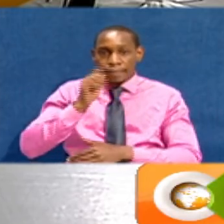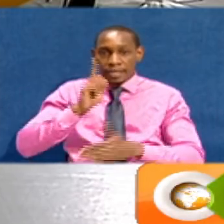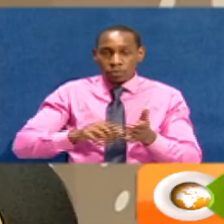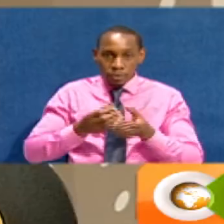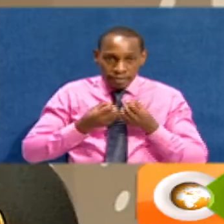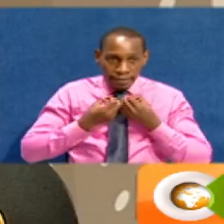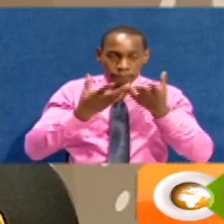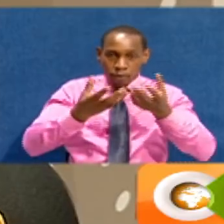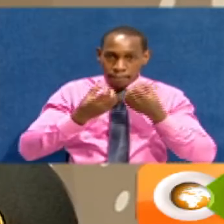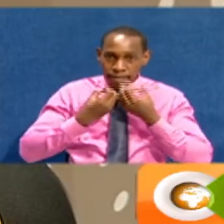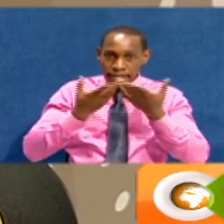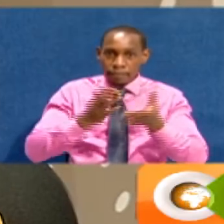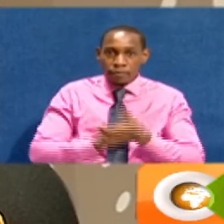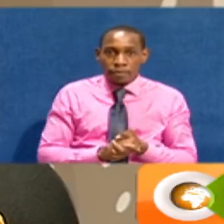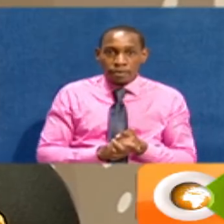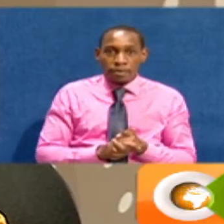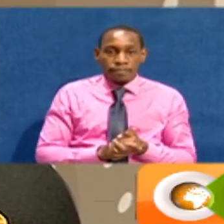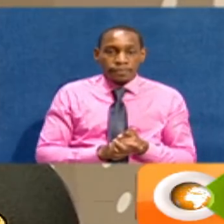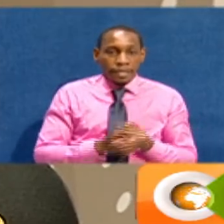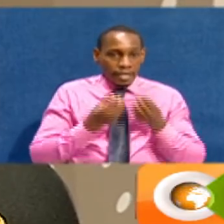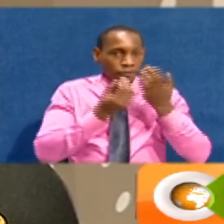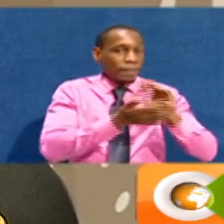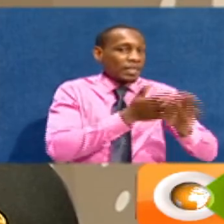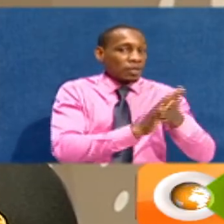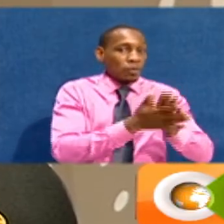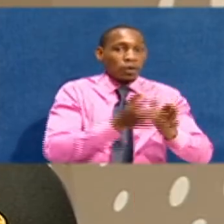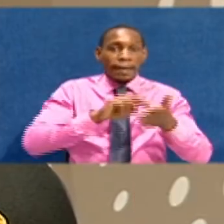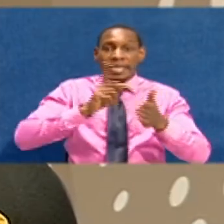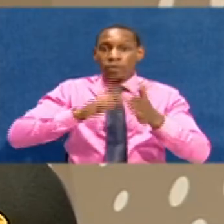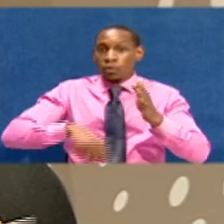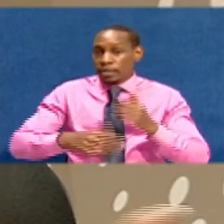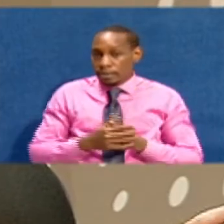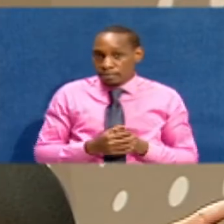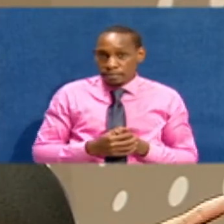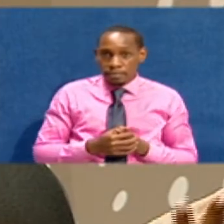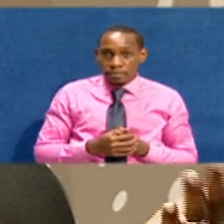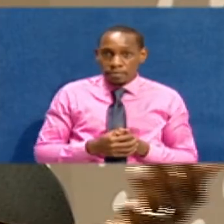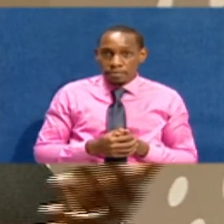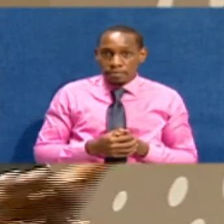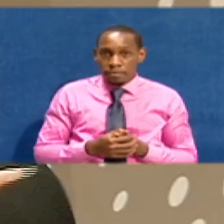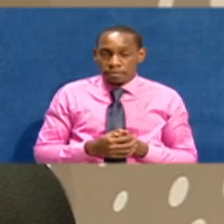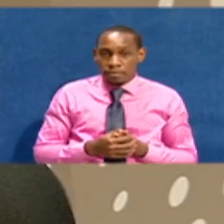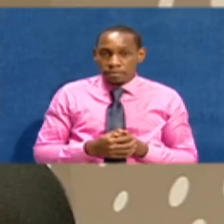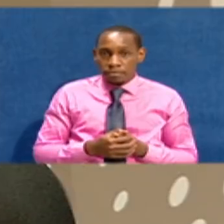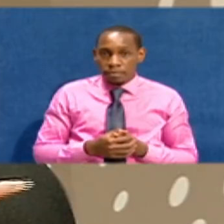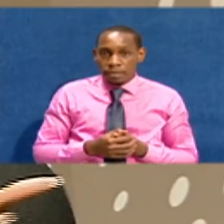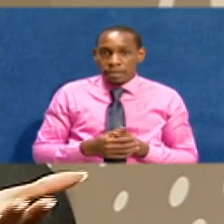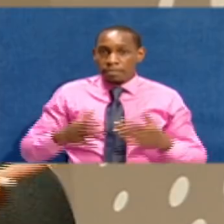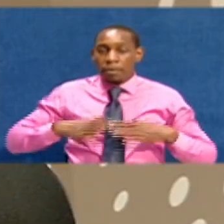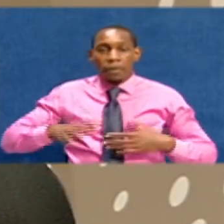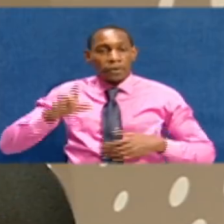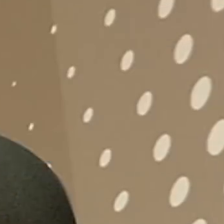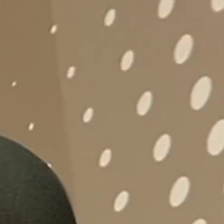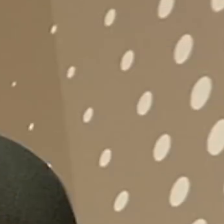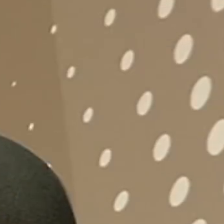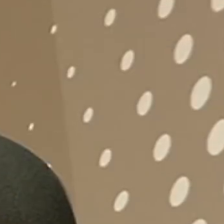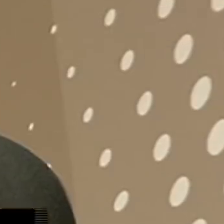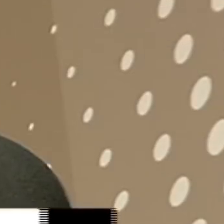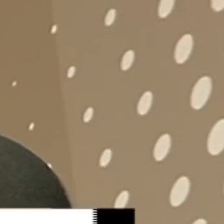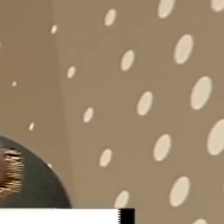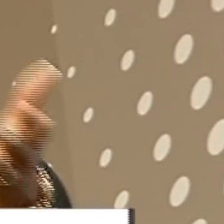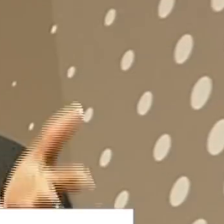give information. There's a void of information, and therefore, of course, it'll be filled. The vacuum and the